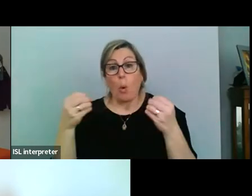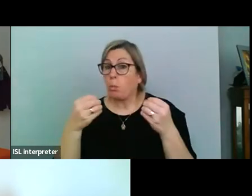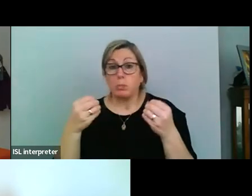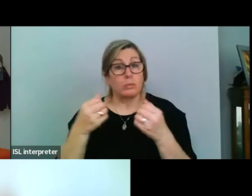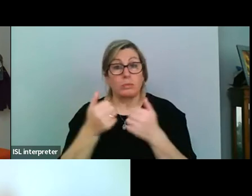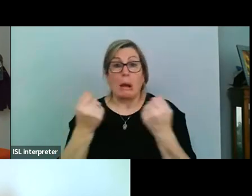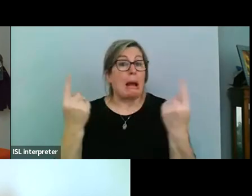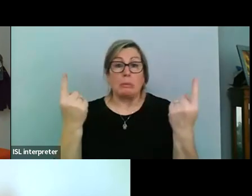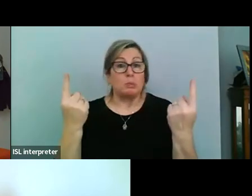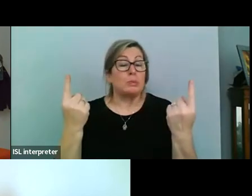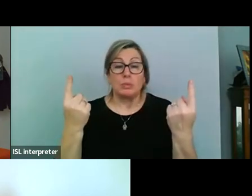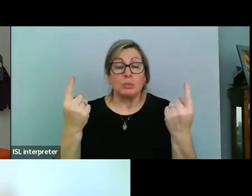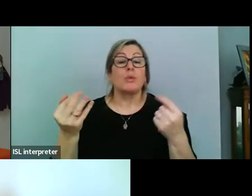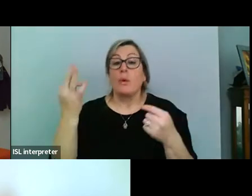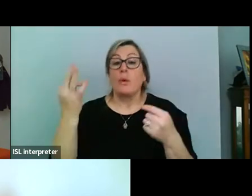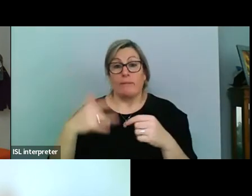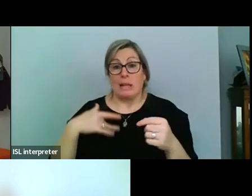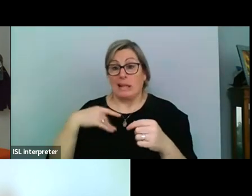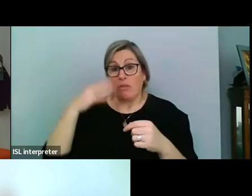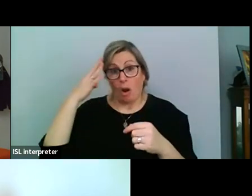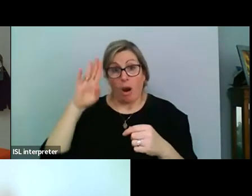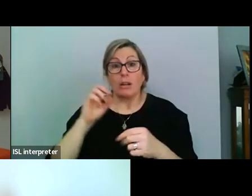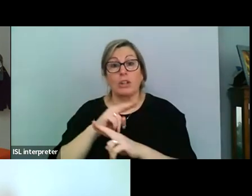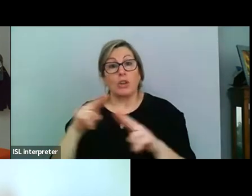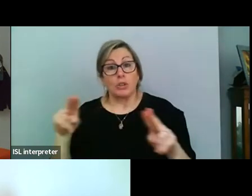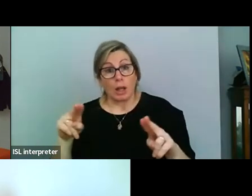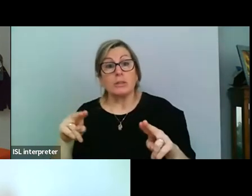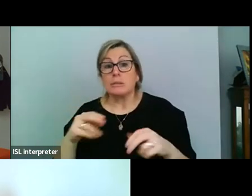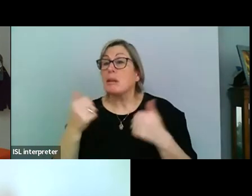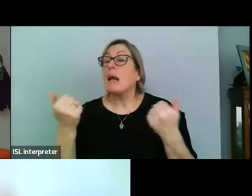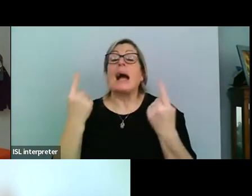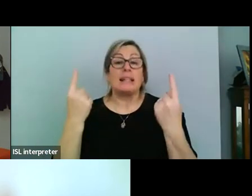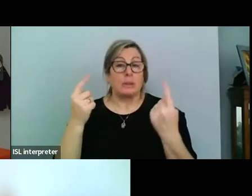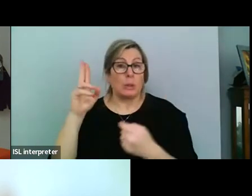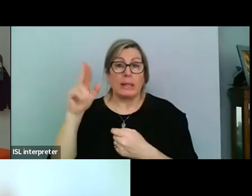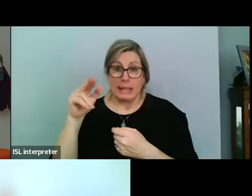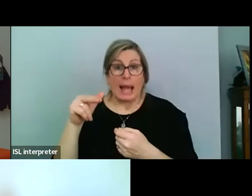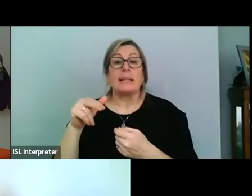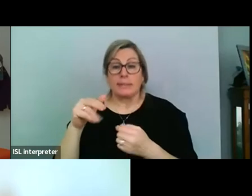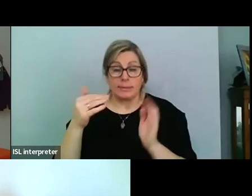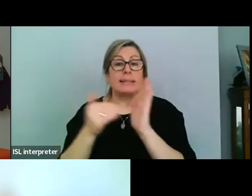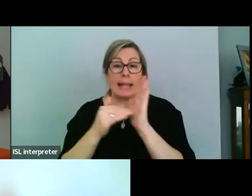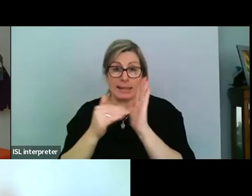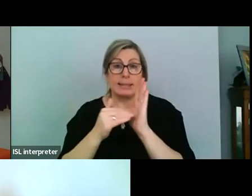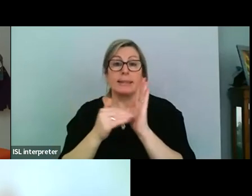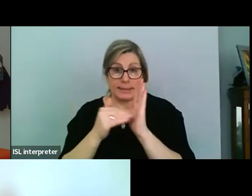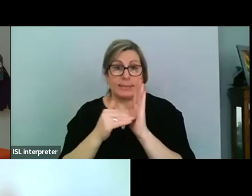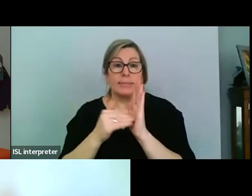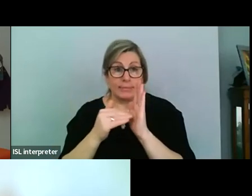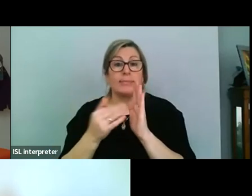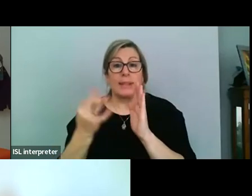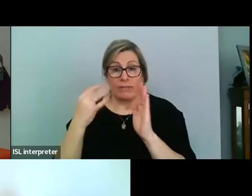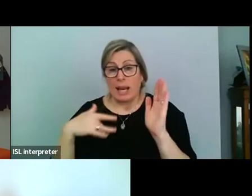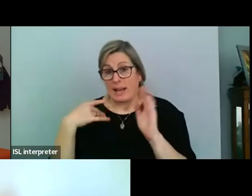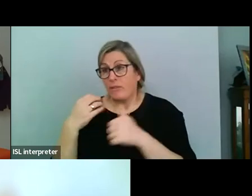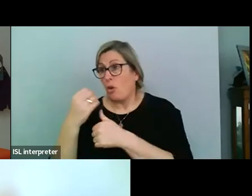So whether you're a resident in Ireland or not, literally anybody. So yes to that question. If you're in another country, you